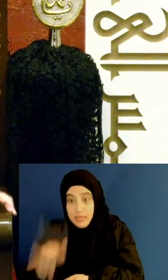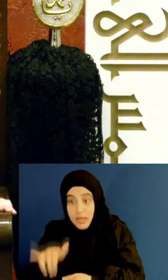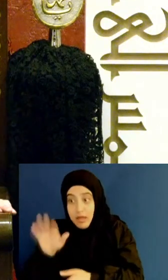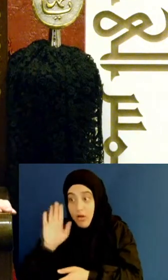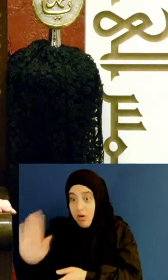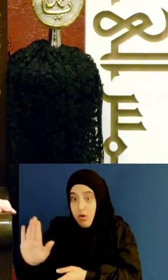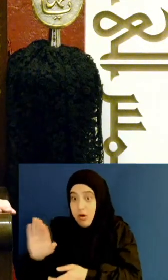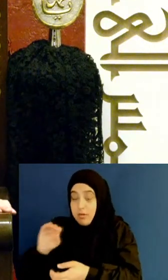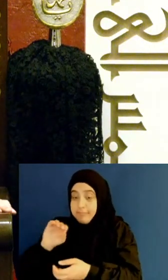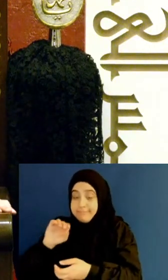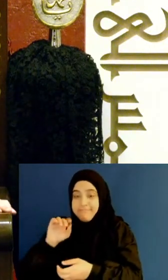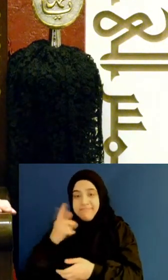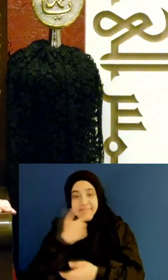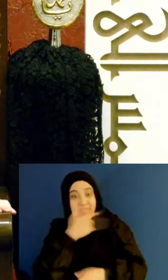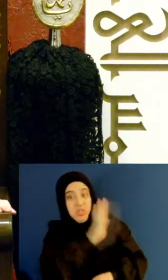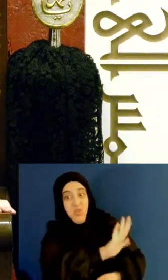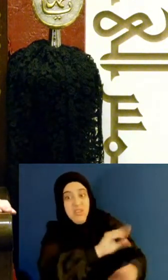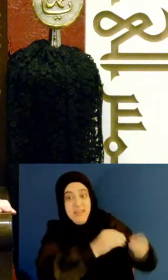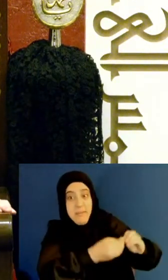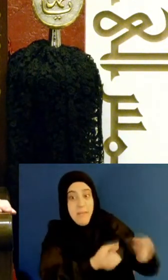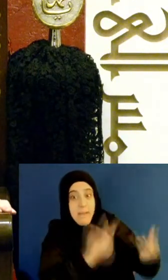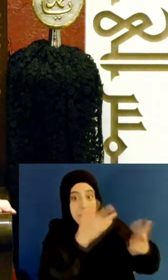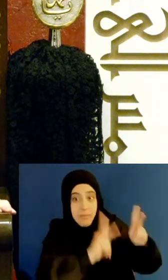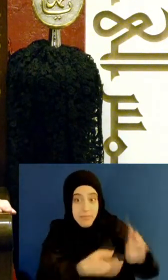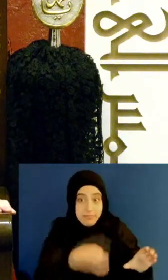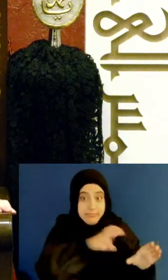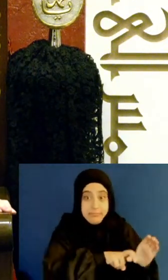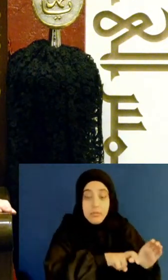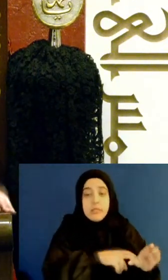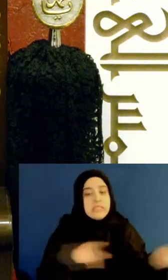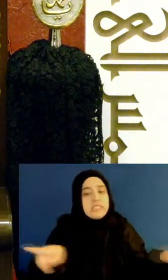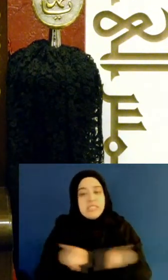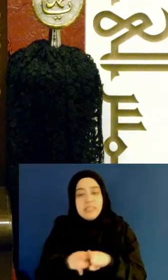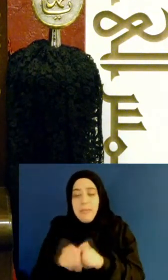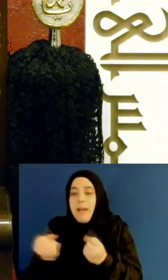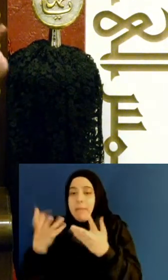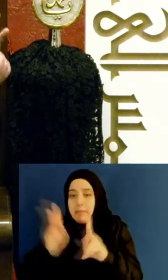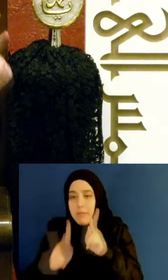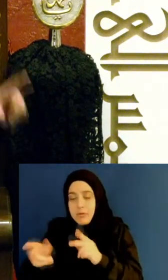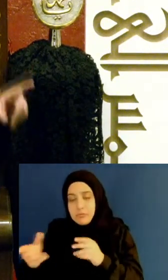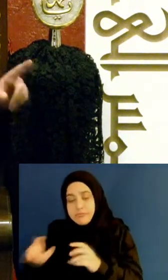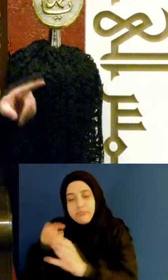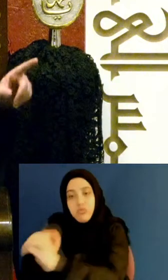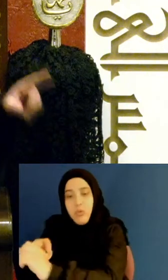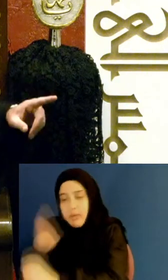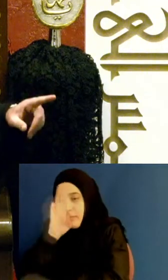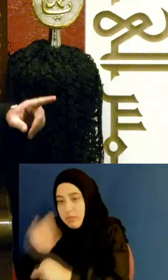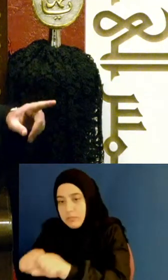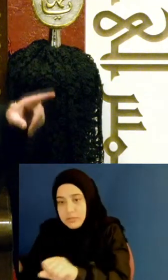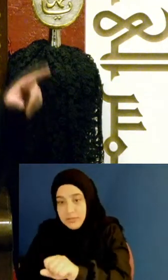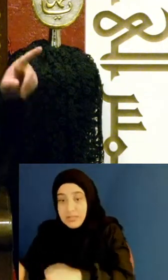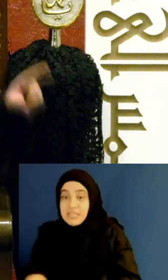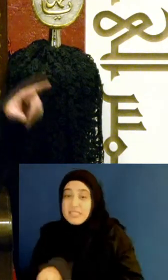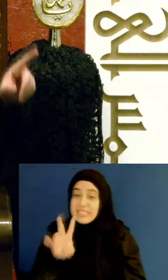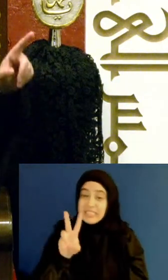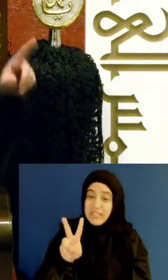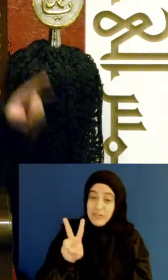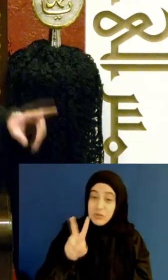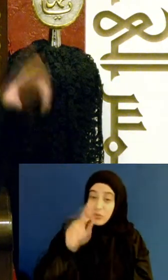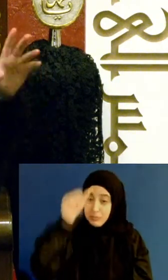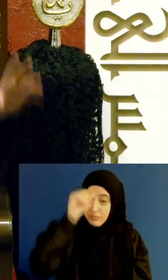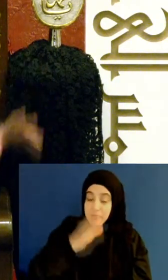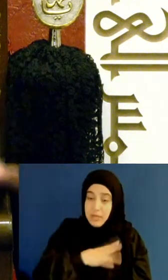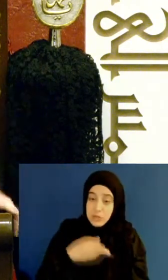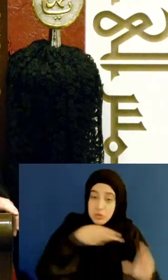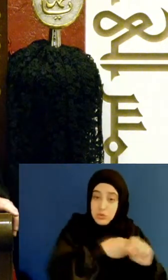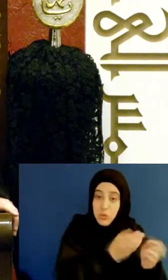al-Husayn. 72 men boarded the ark of Nabi Nuh. 72 men stood together with Imam al-Husayn as major